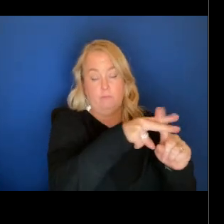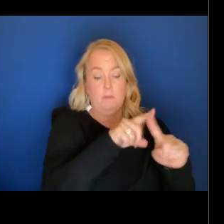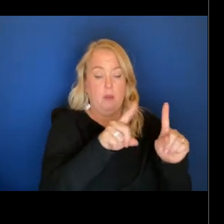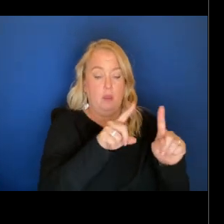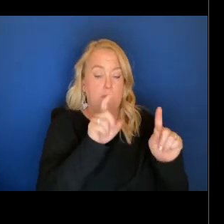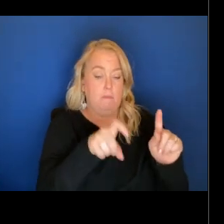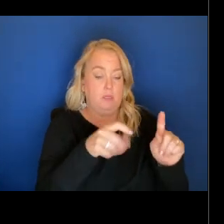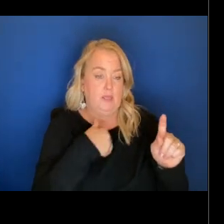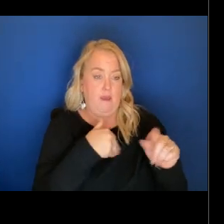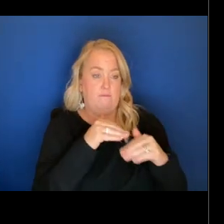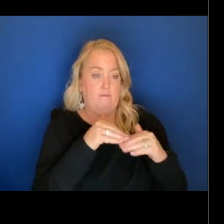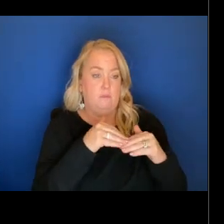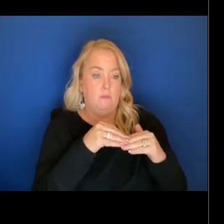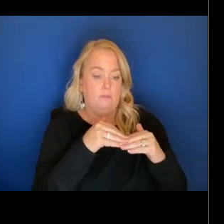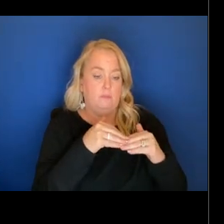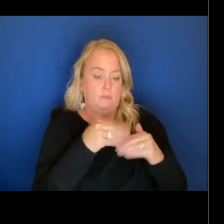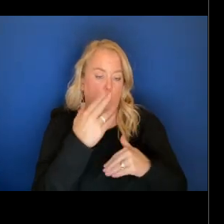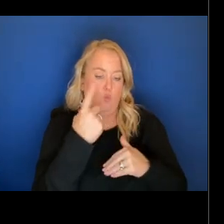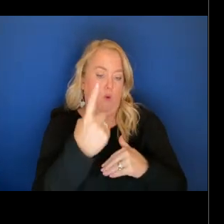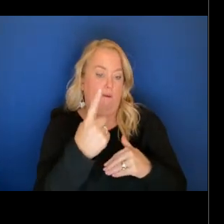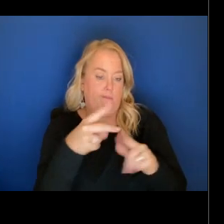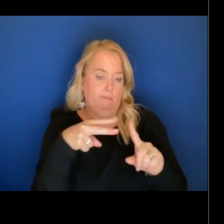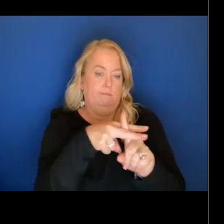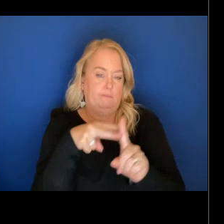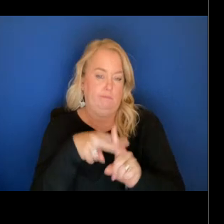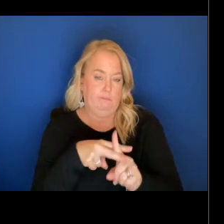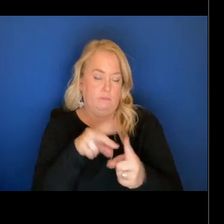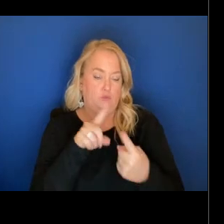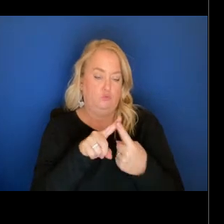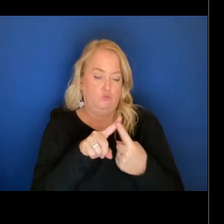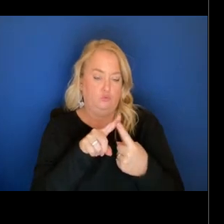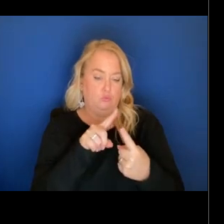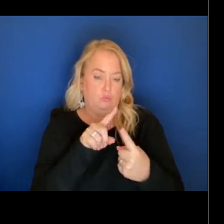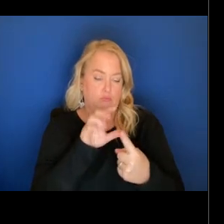Okay, thank you for that. Our next question.